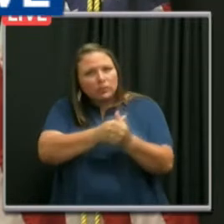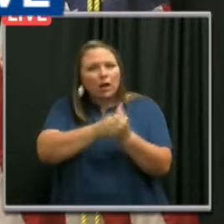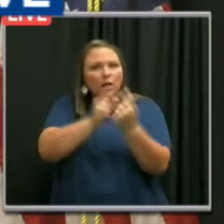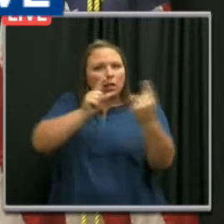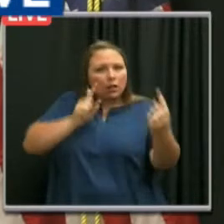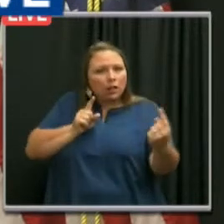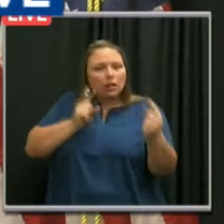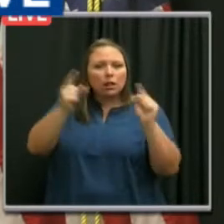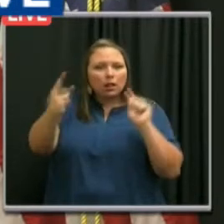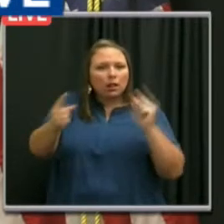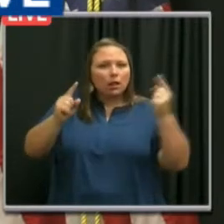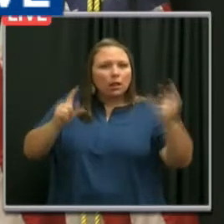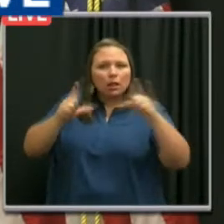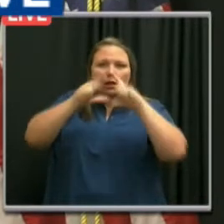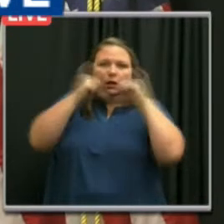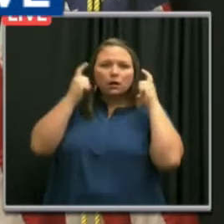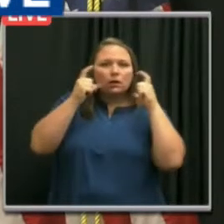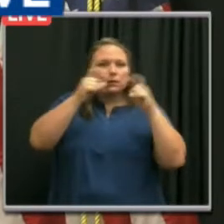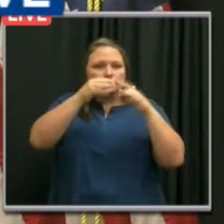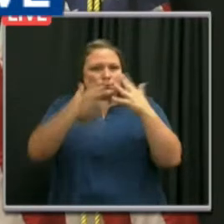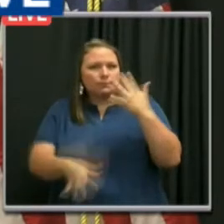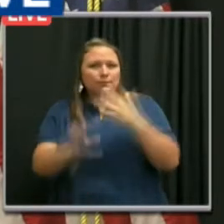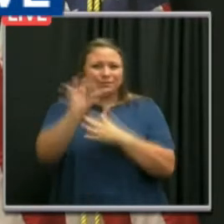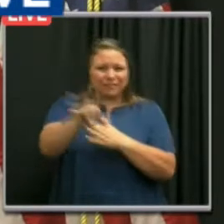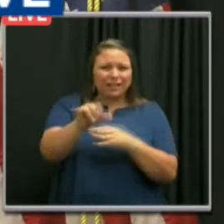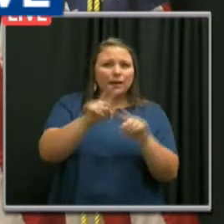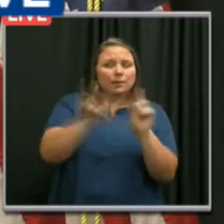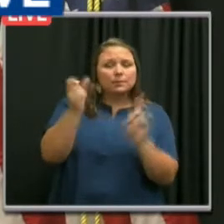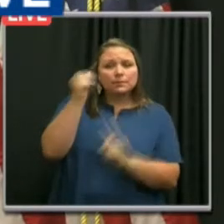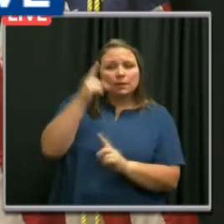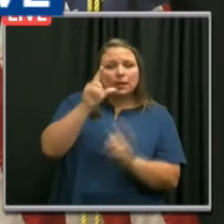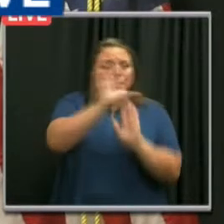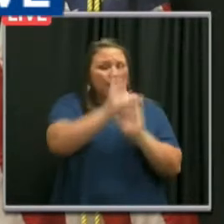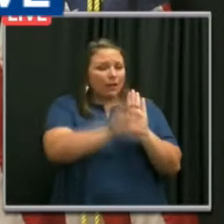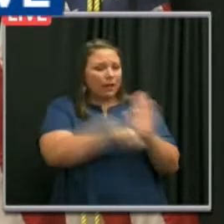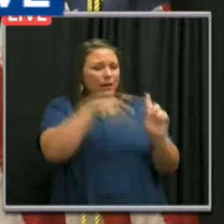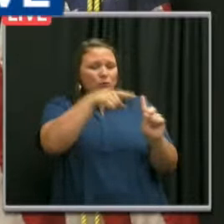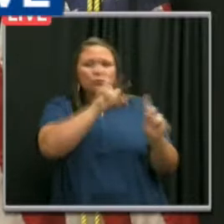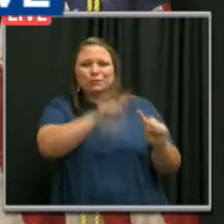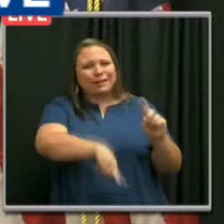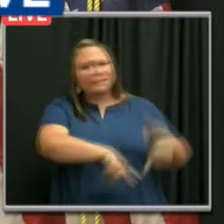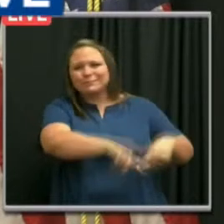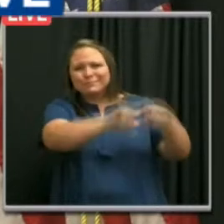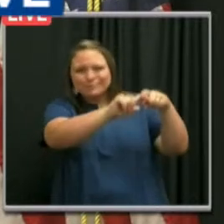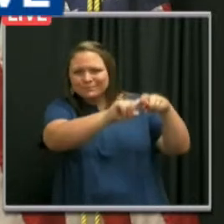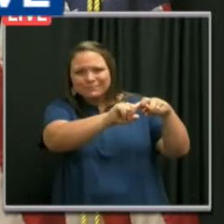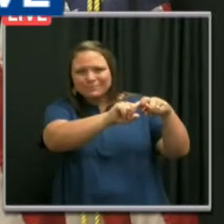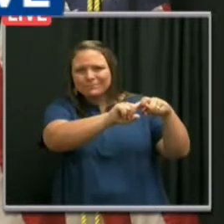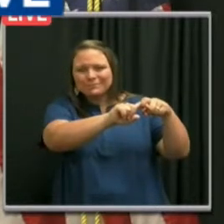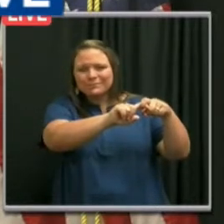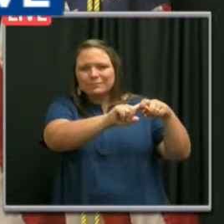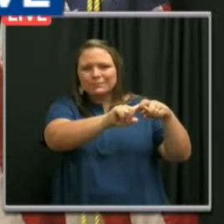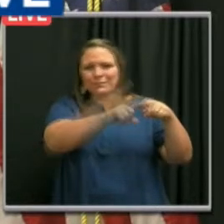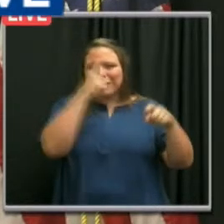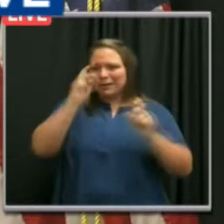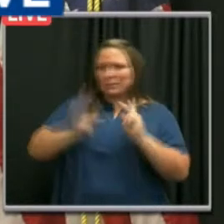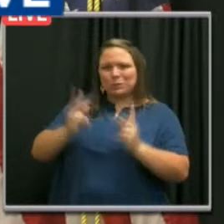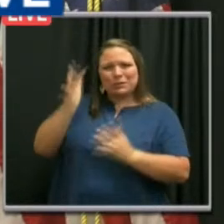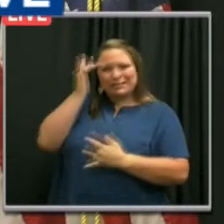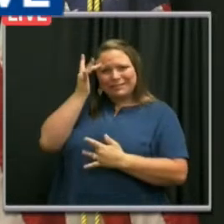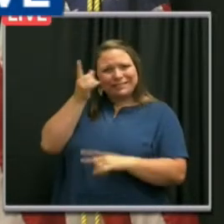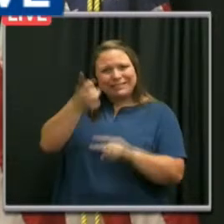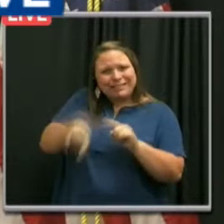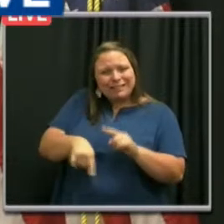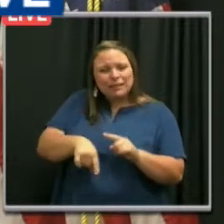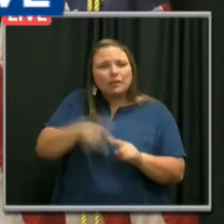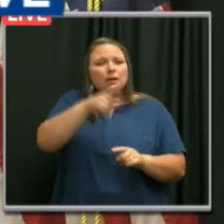social distancing and face masks. But the Constitution is not suspended with the pandemic, and people have